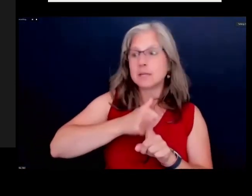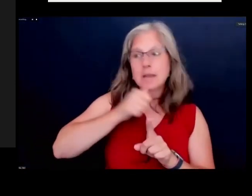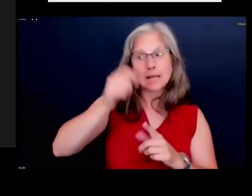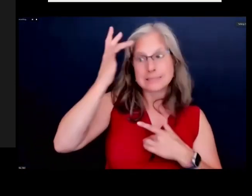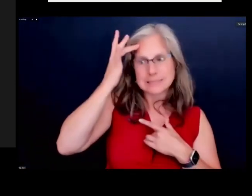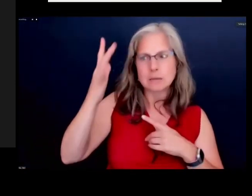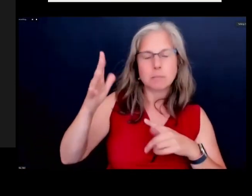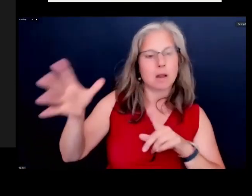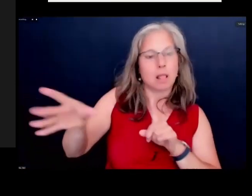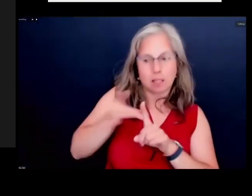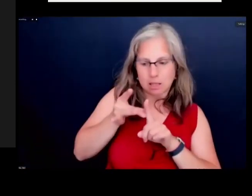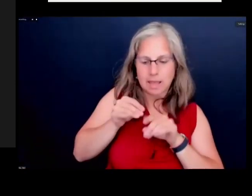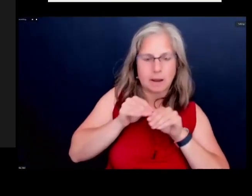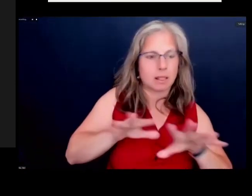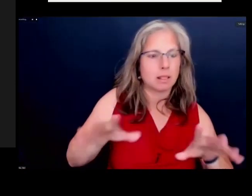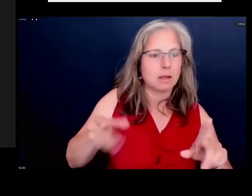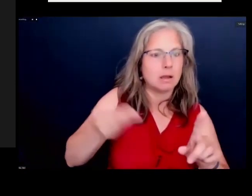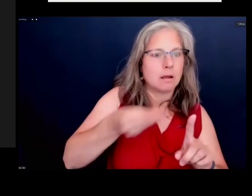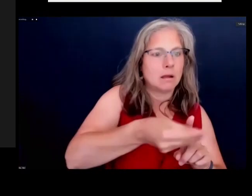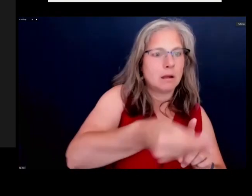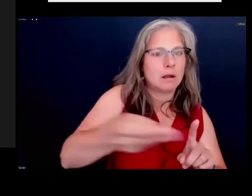sick themselves?